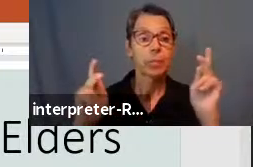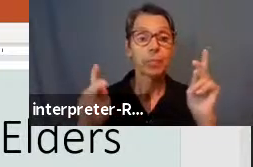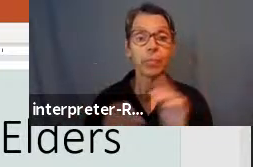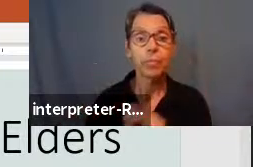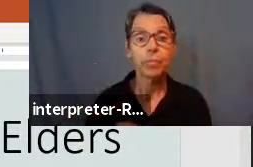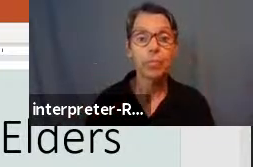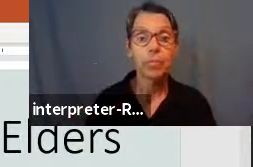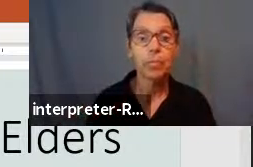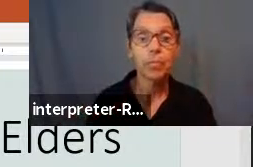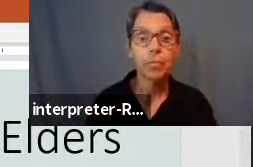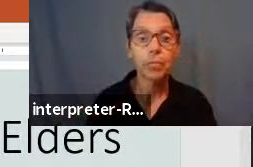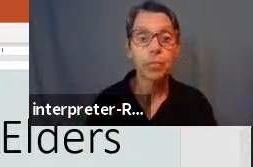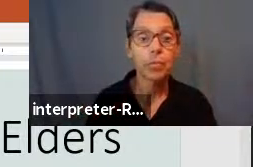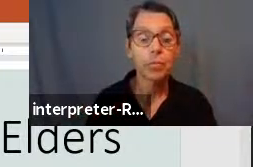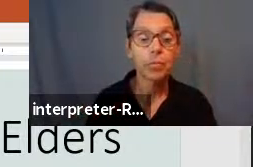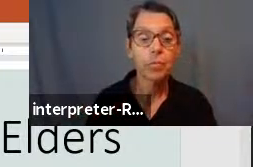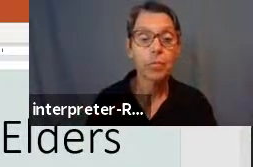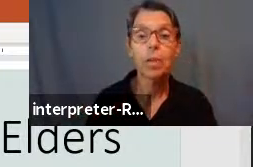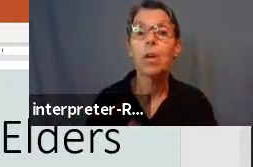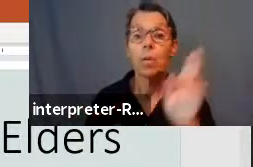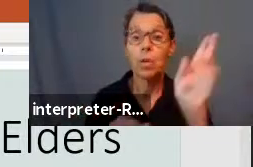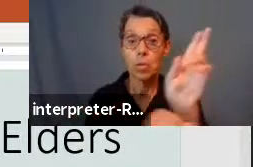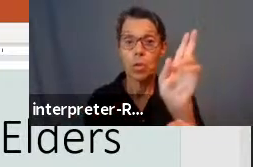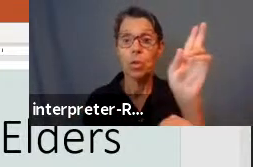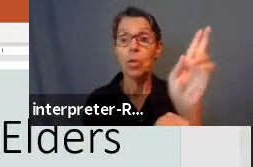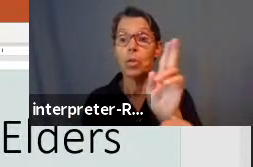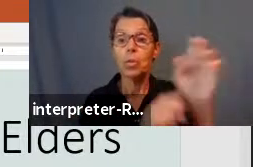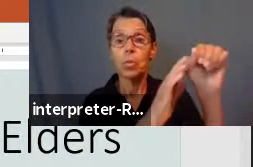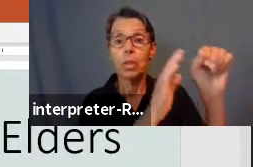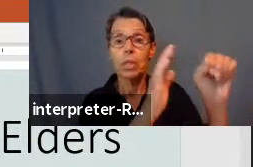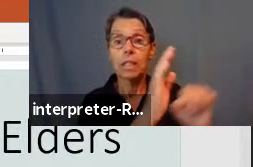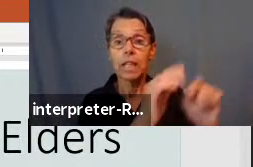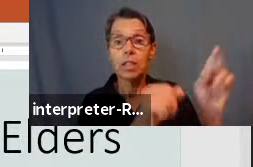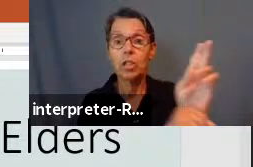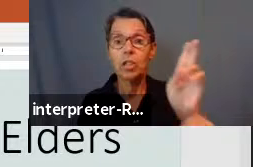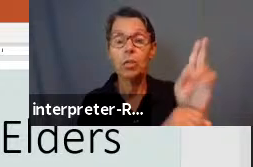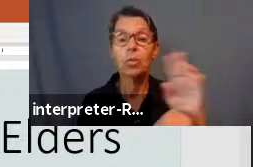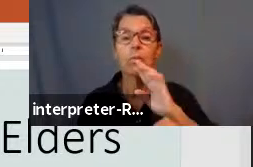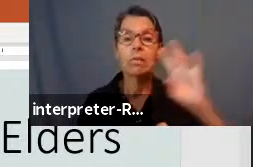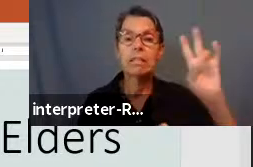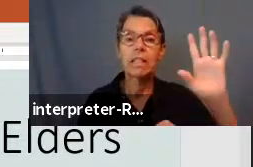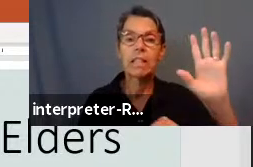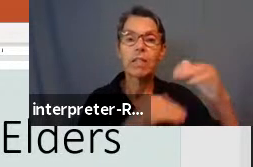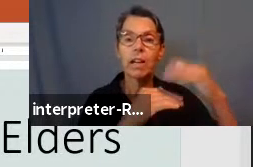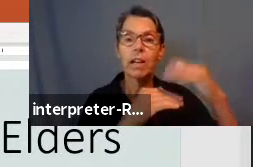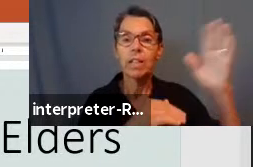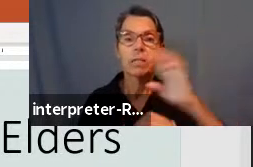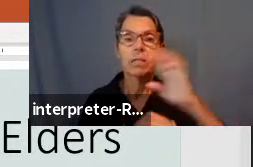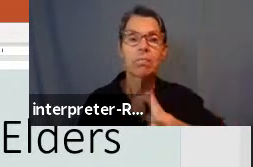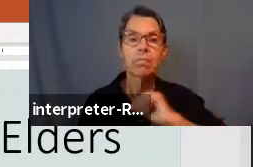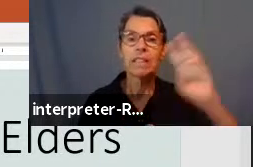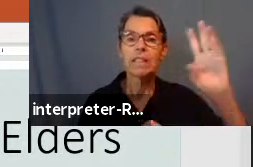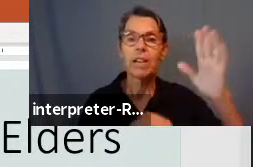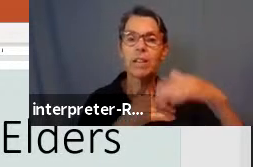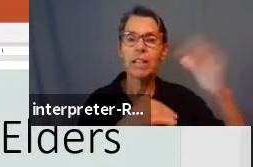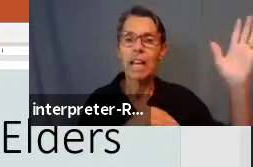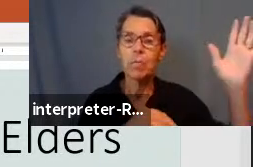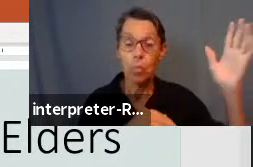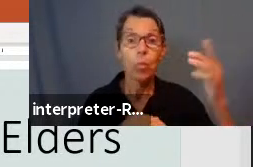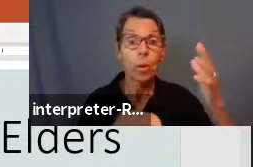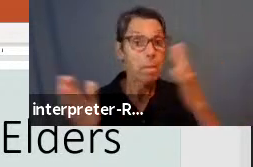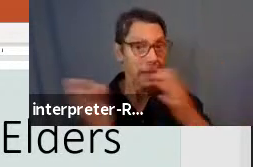use what the state was using of, 75 and up or 65 and up. And we started listening